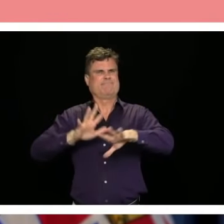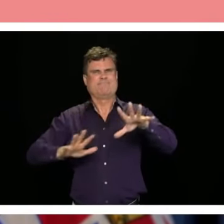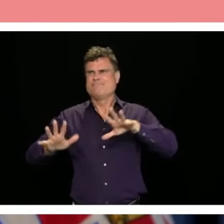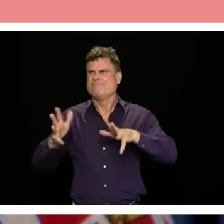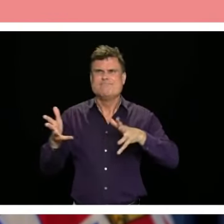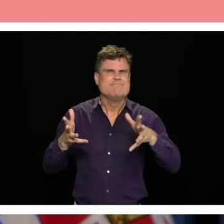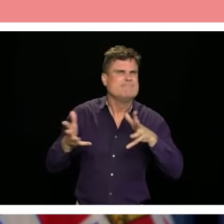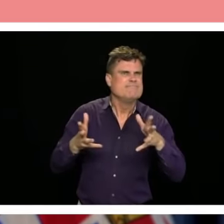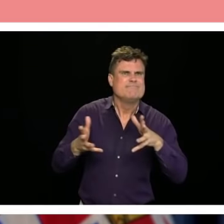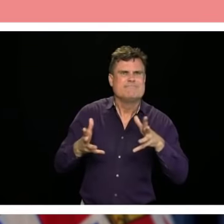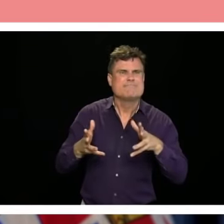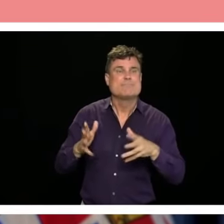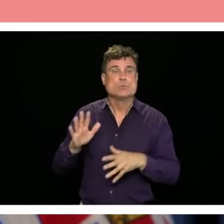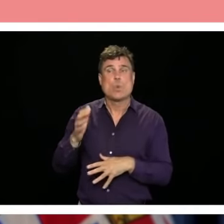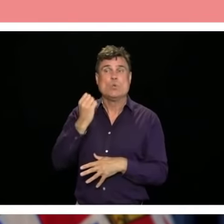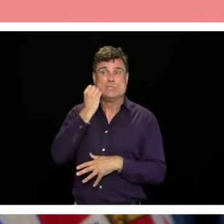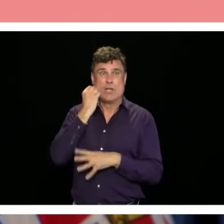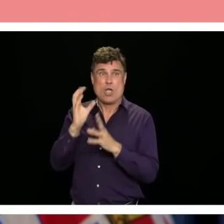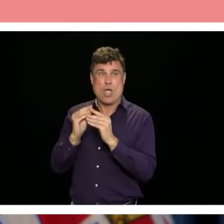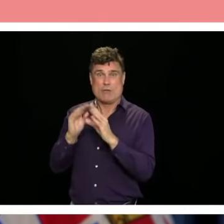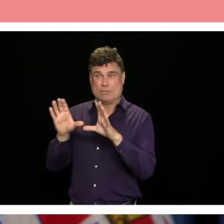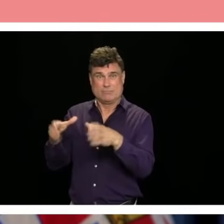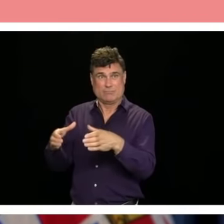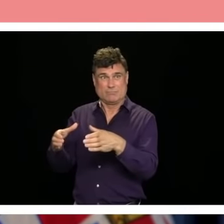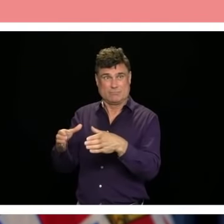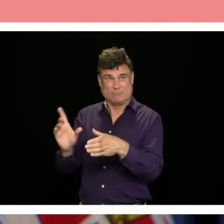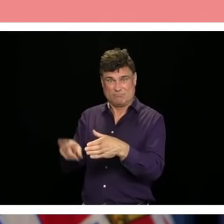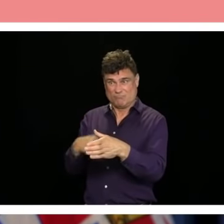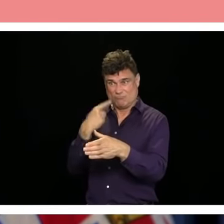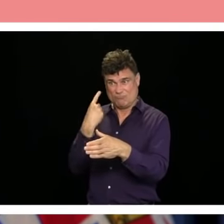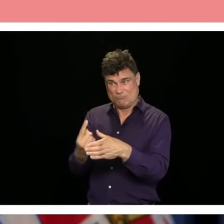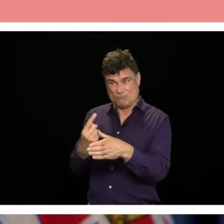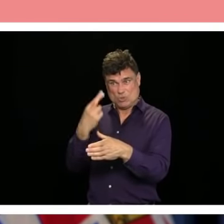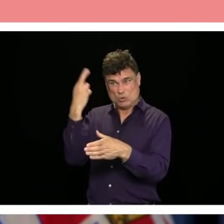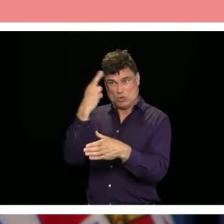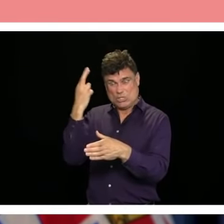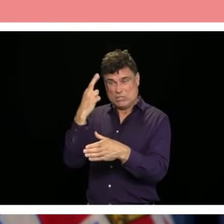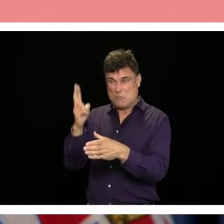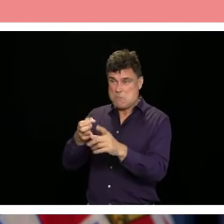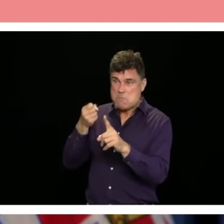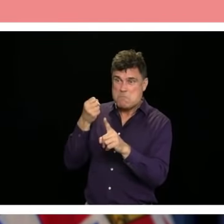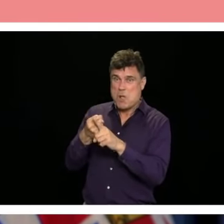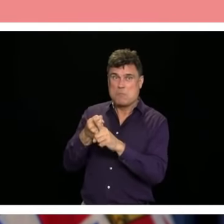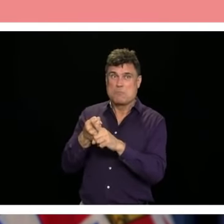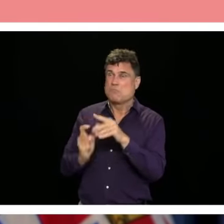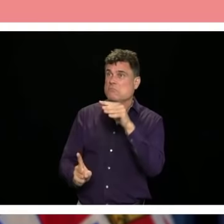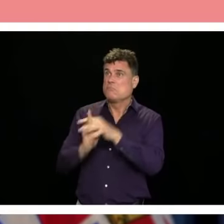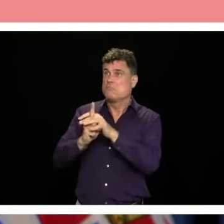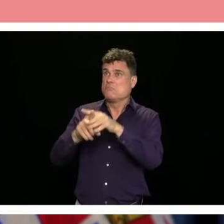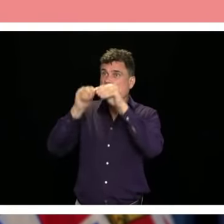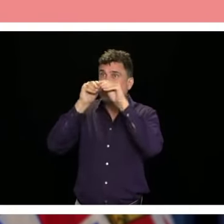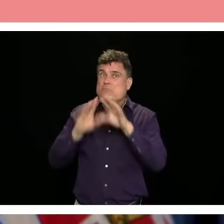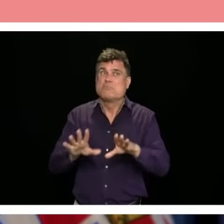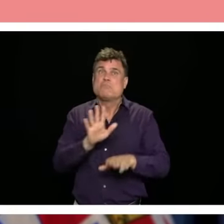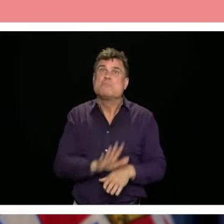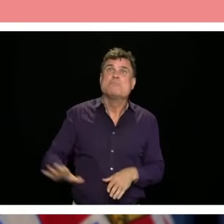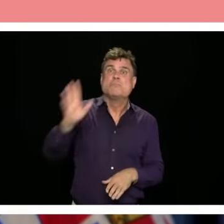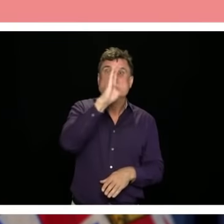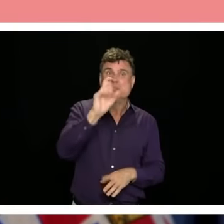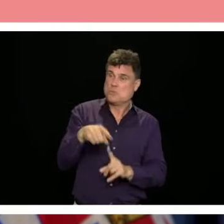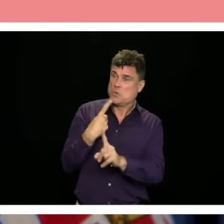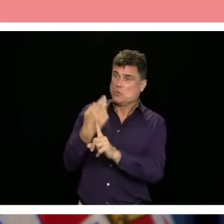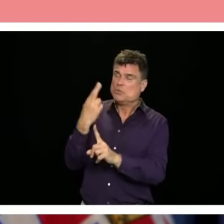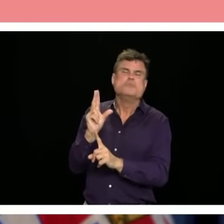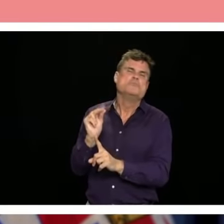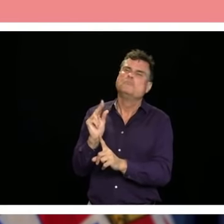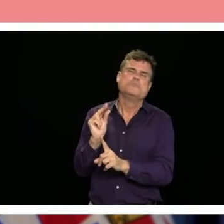province at a critical time when we were also getting a lot of transmission related to travel